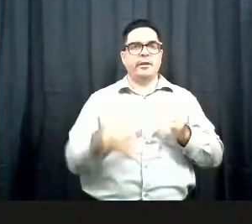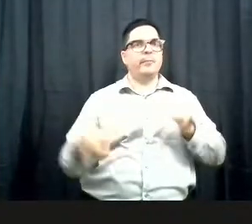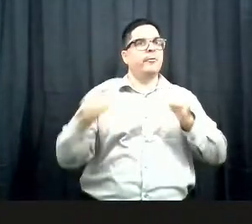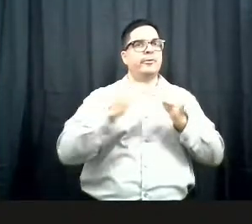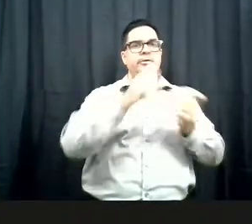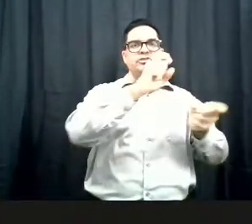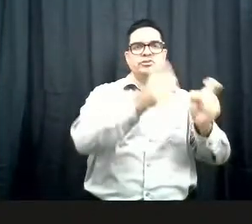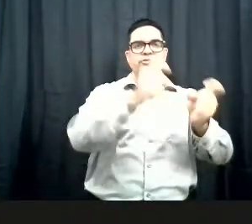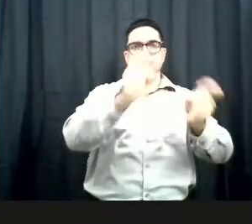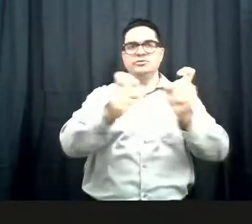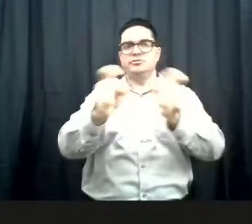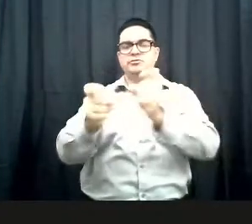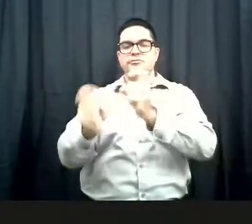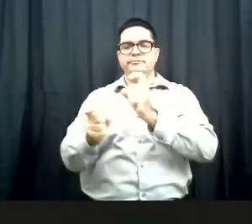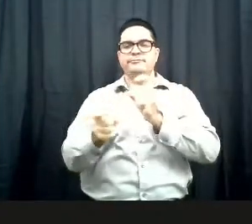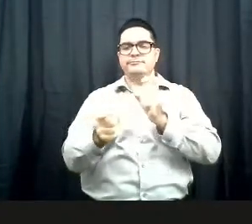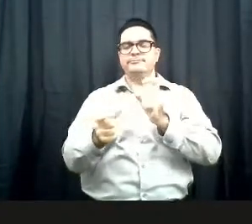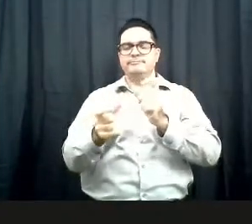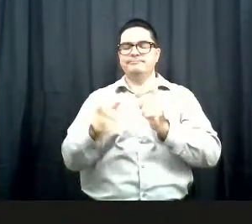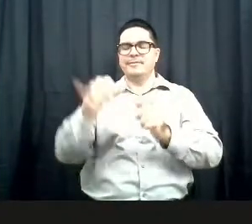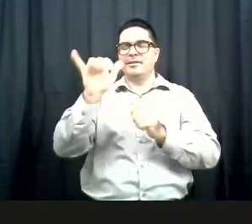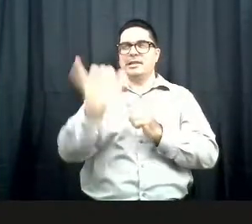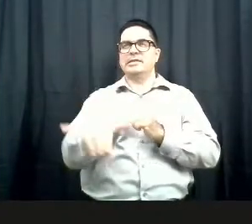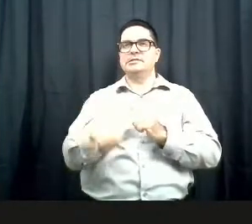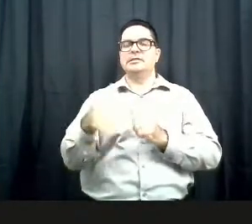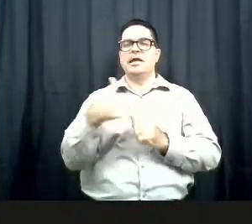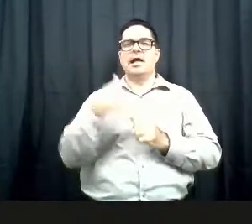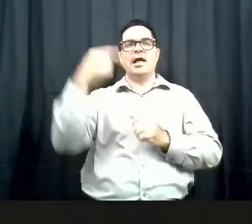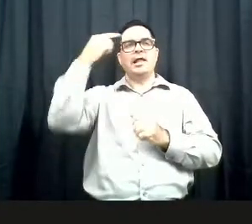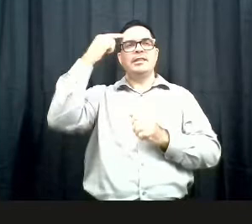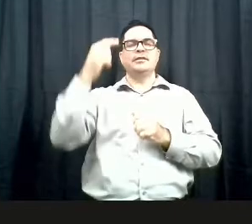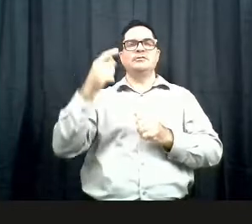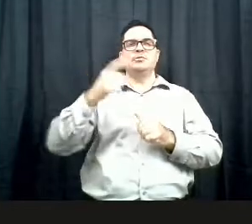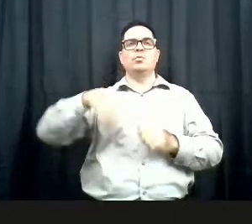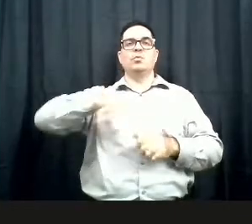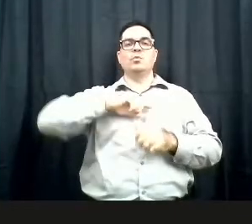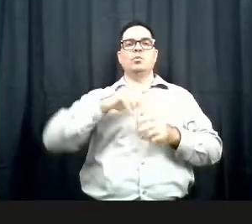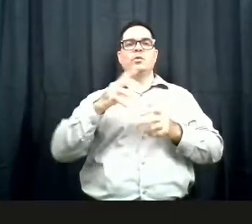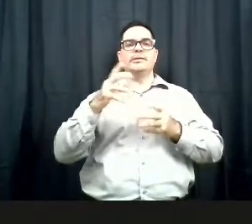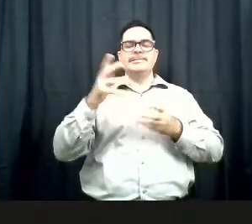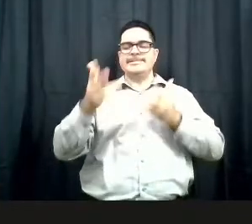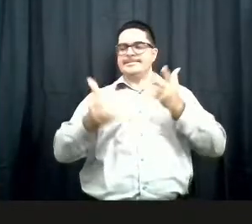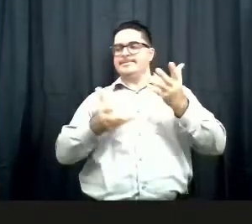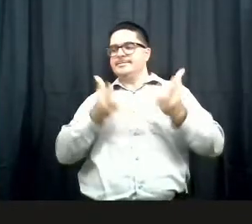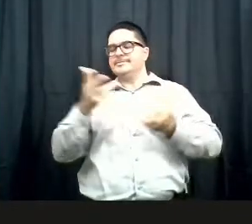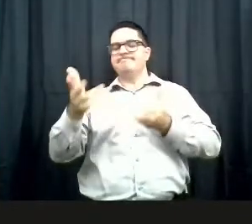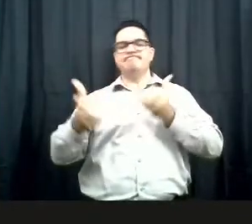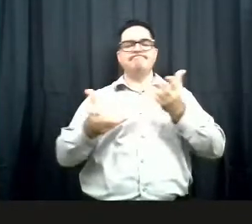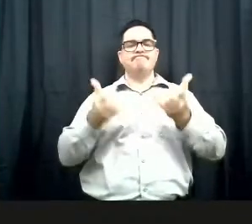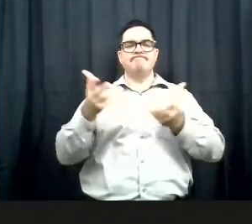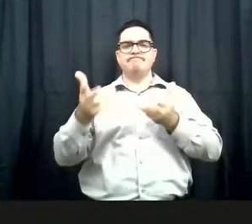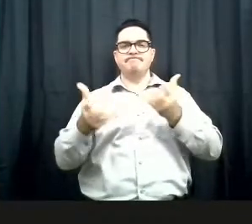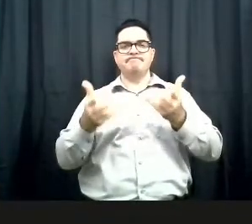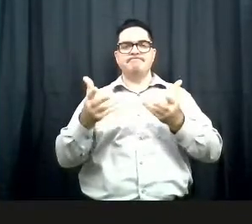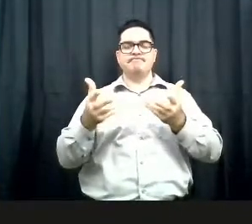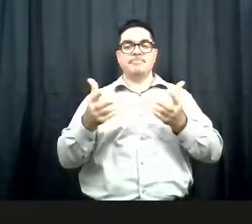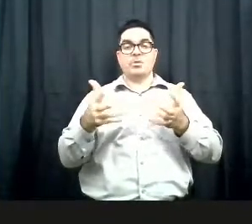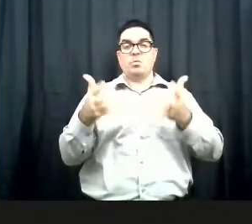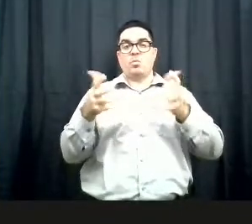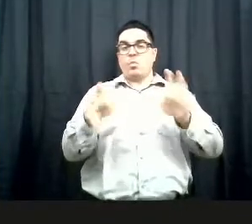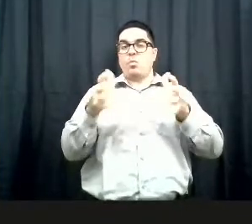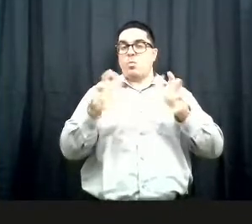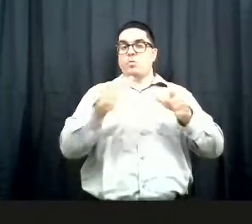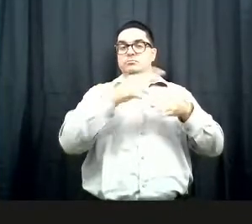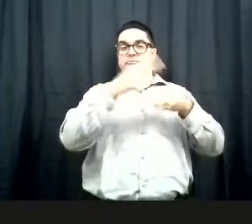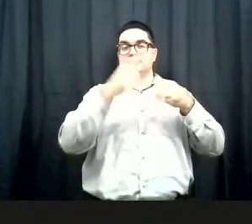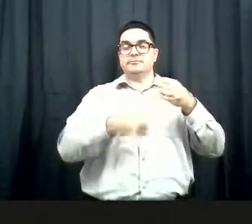that's I think part of what we struggle with, is really not wanting to have that be what happens, and